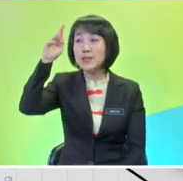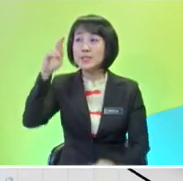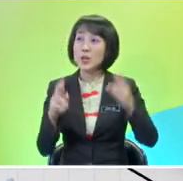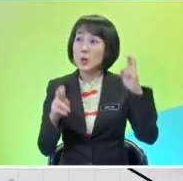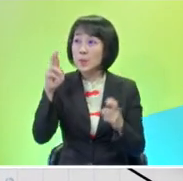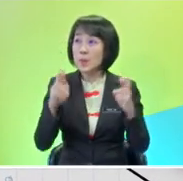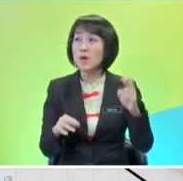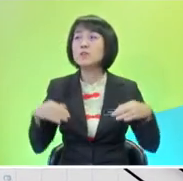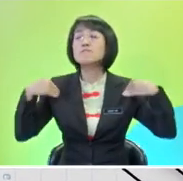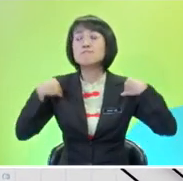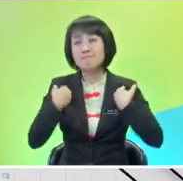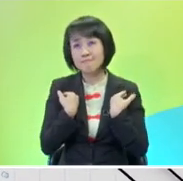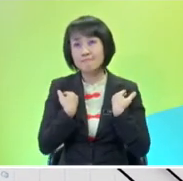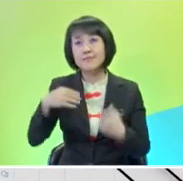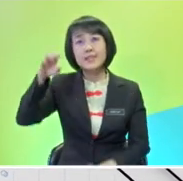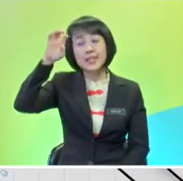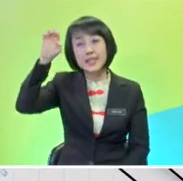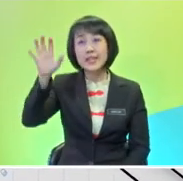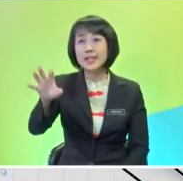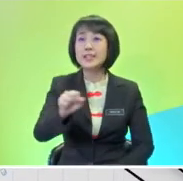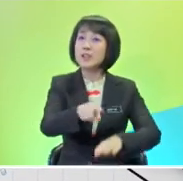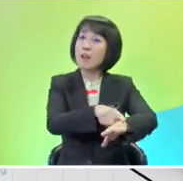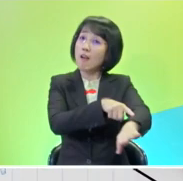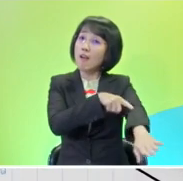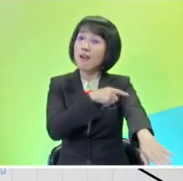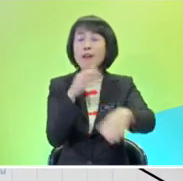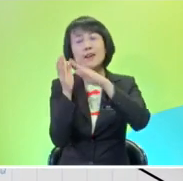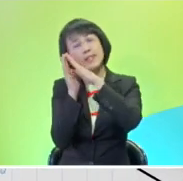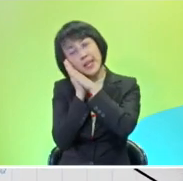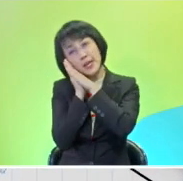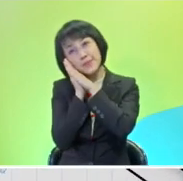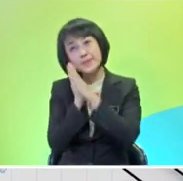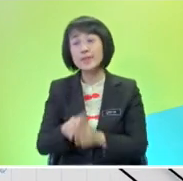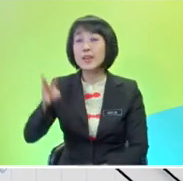a long, long nap. Mr. Bot